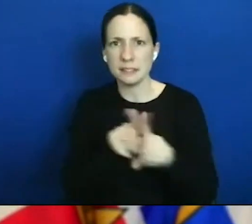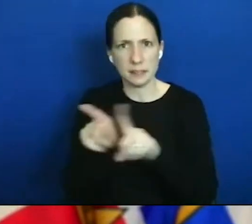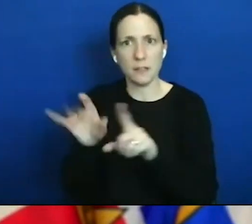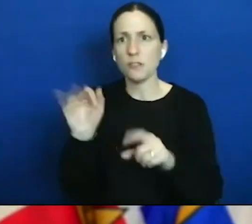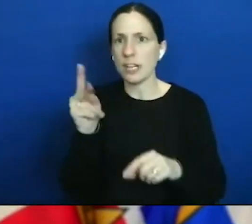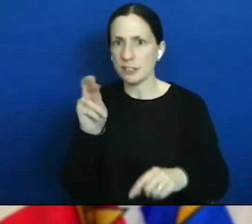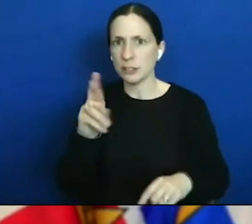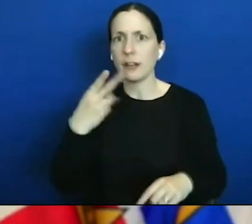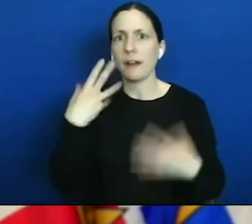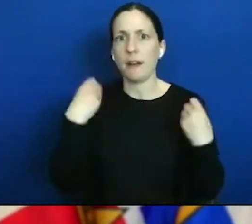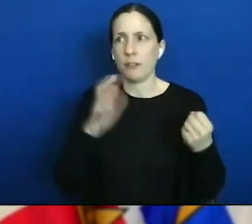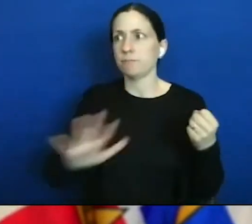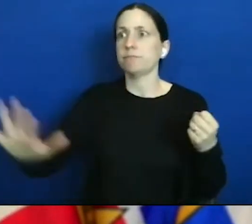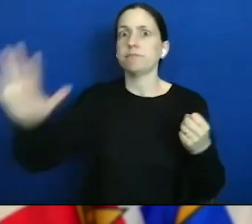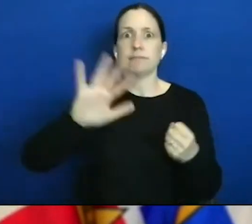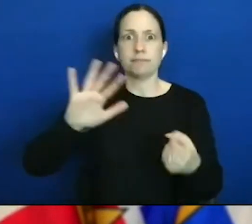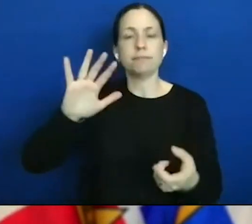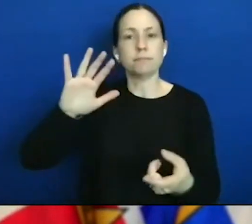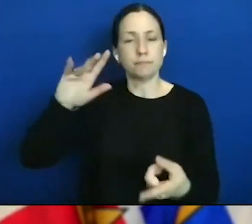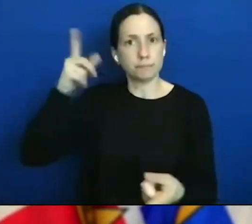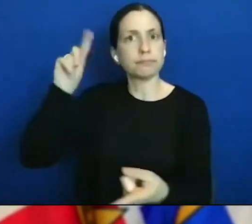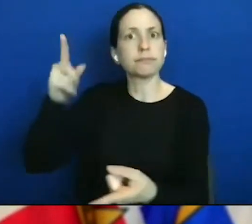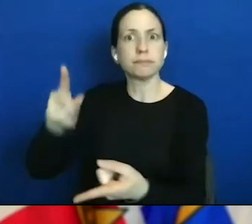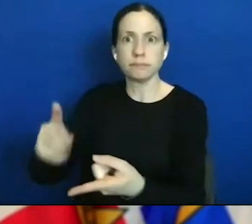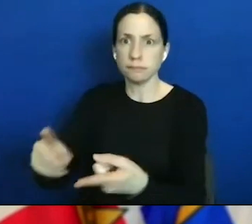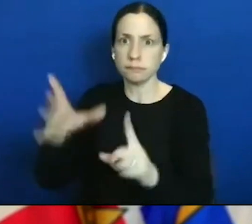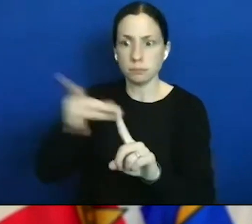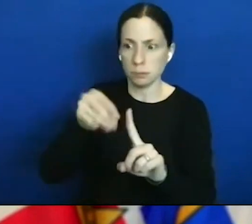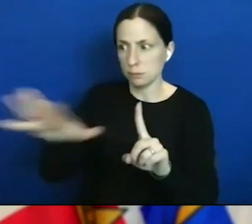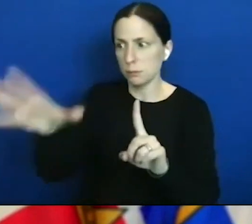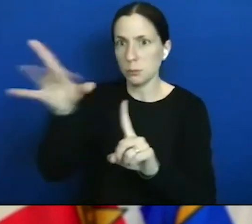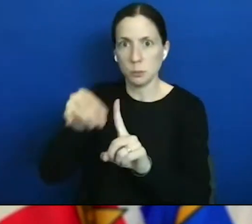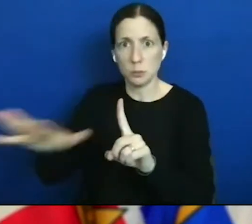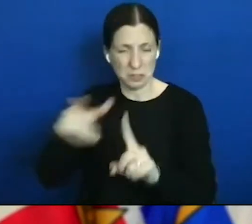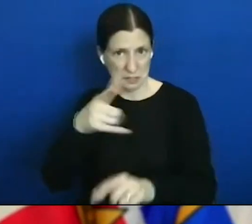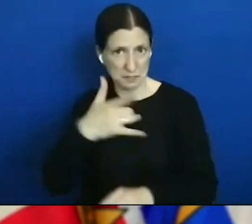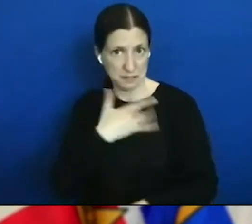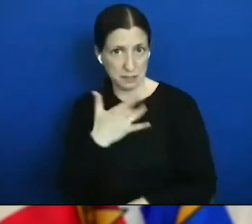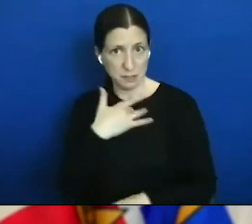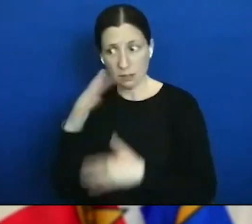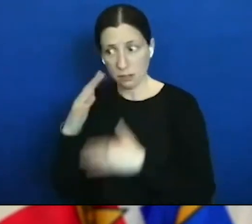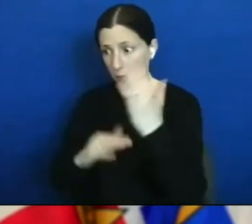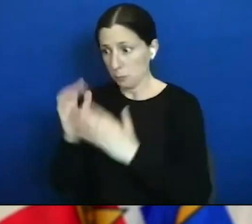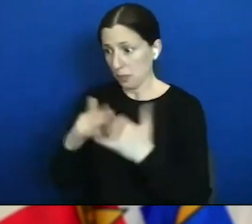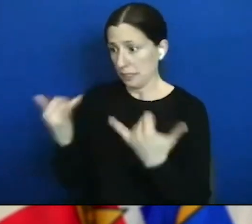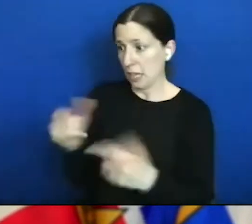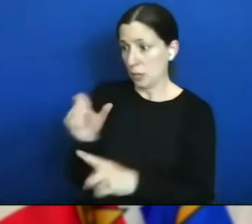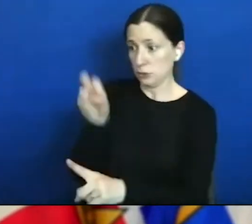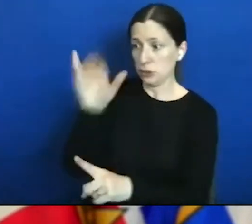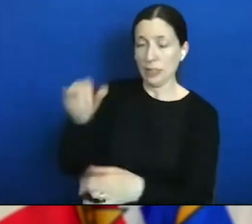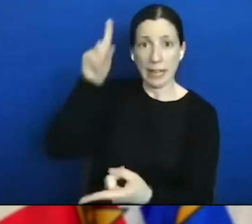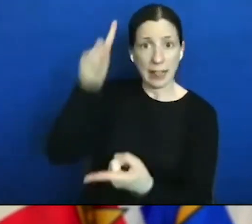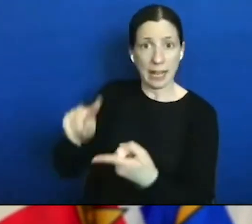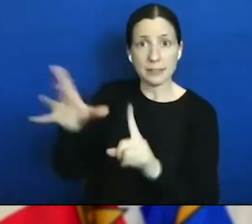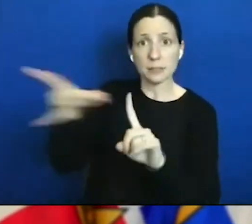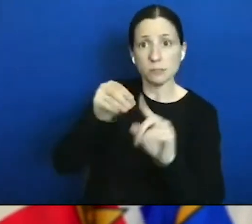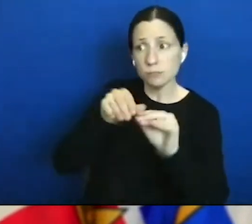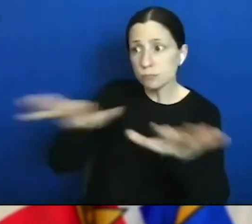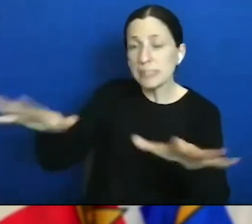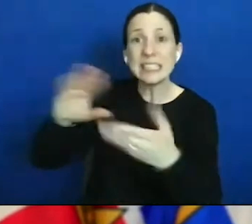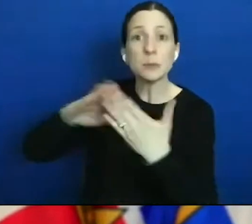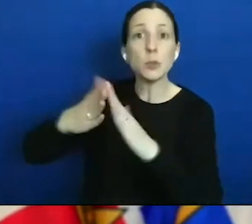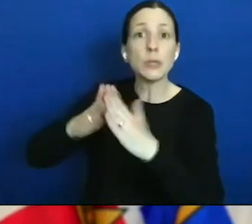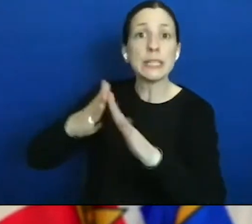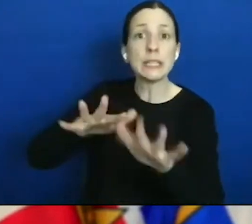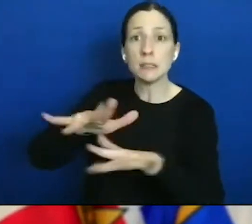how things are going specifically in Surrey in terms of a reduction in transmission in community, a reduction